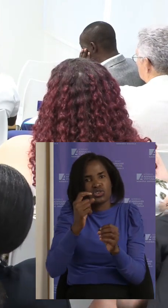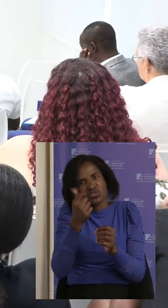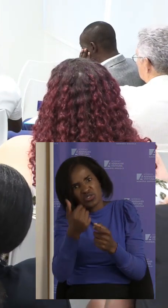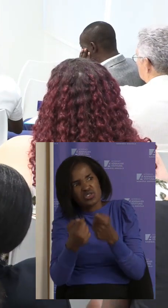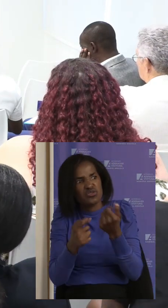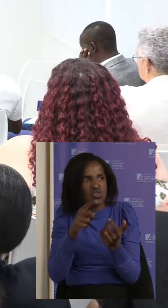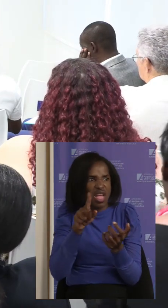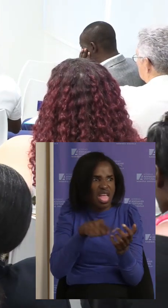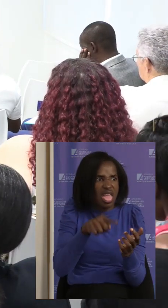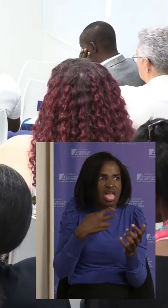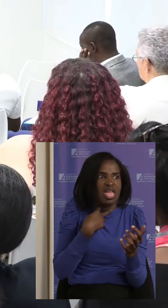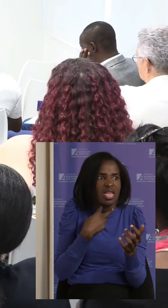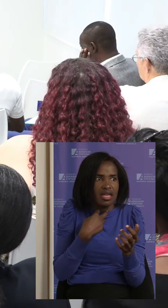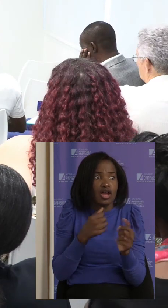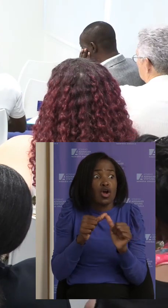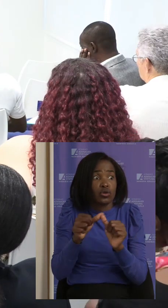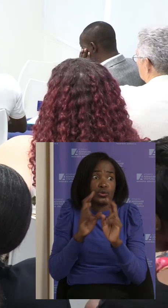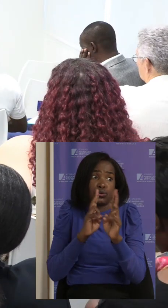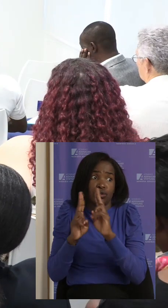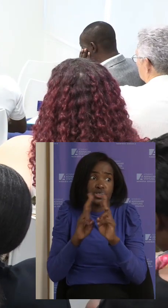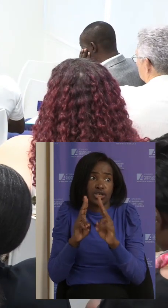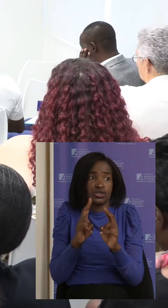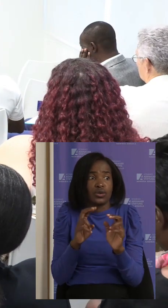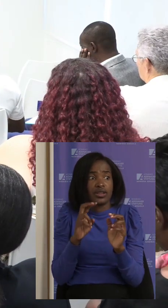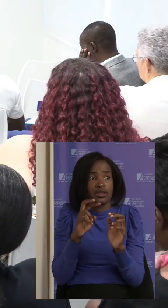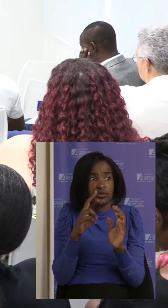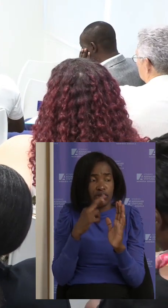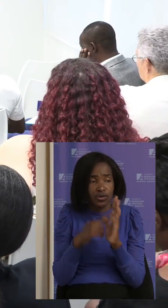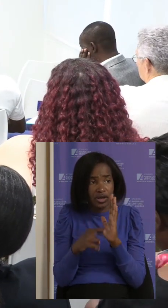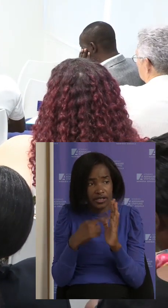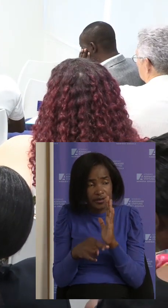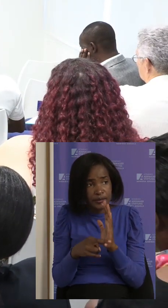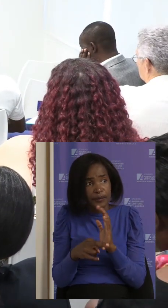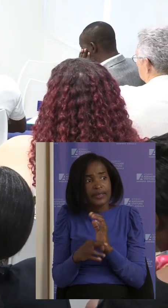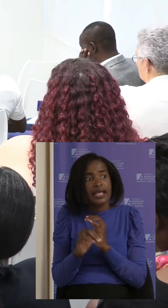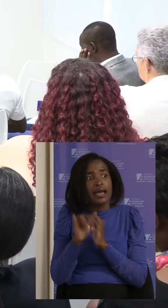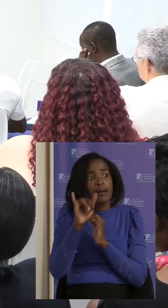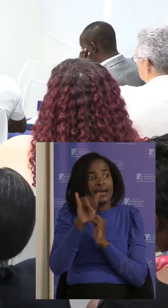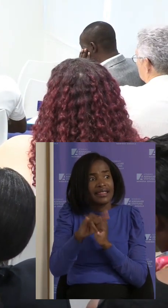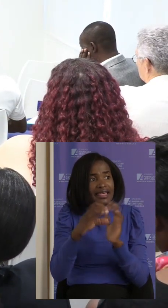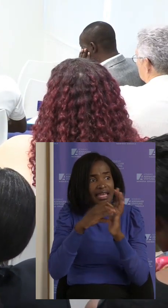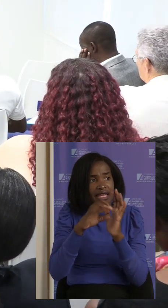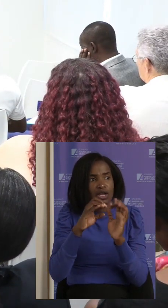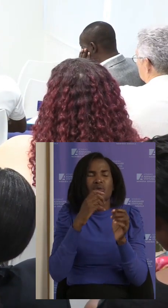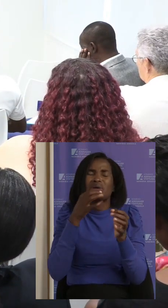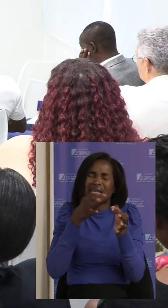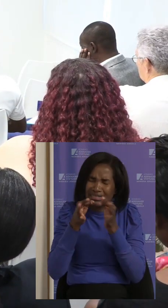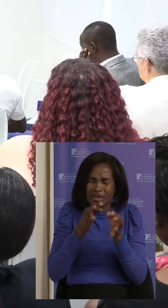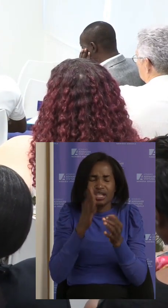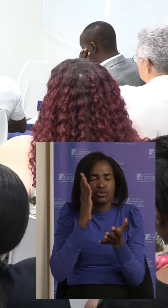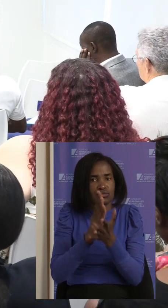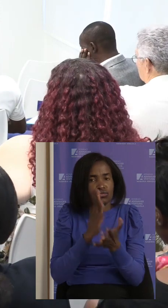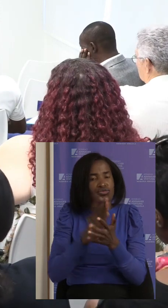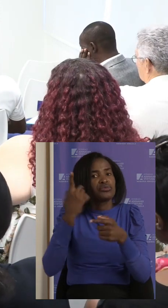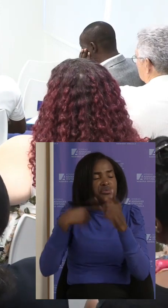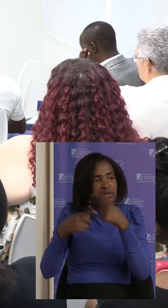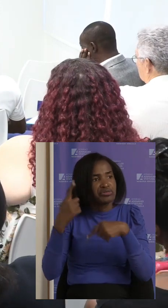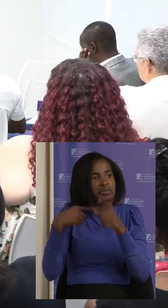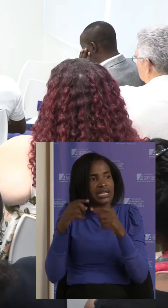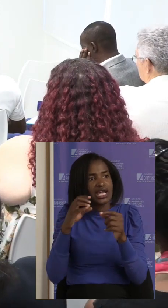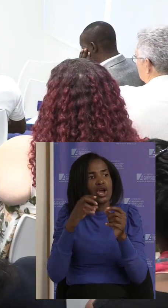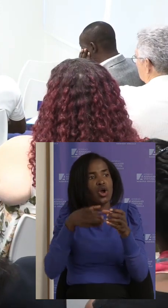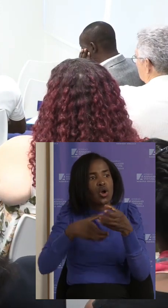in or discussions still ongoing on the regulations. But there we stipulate, again, quality assurance. Now we are there